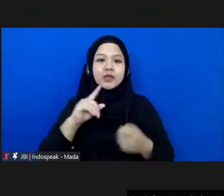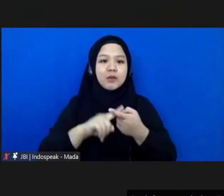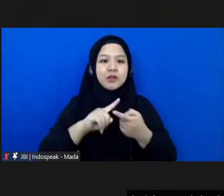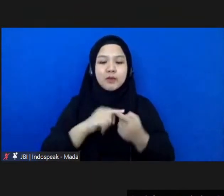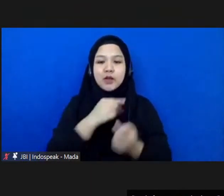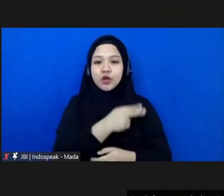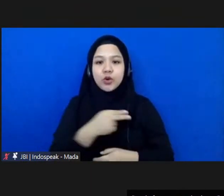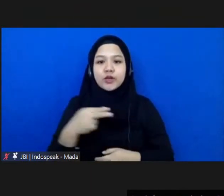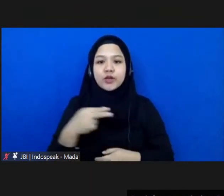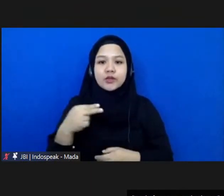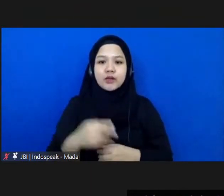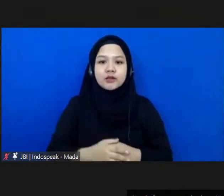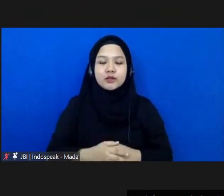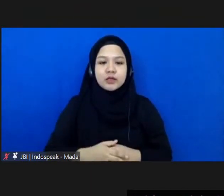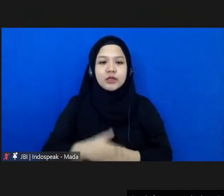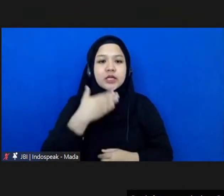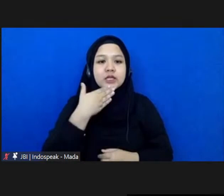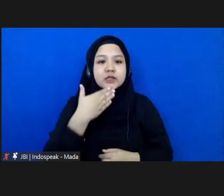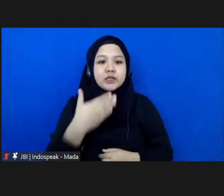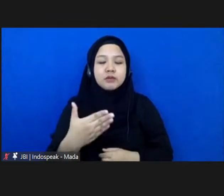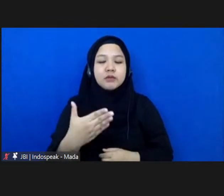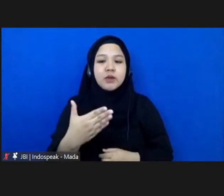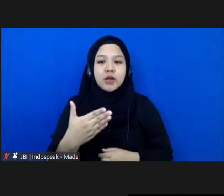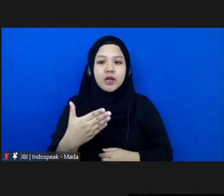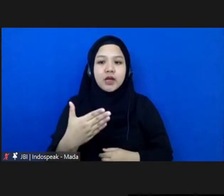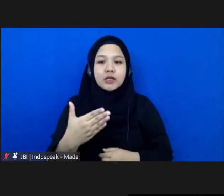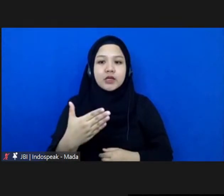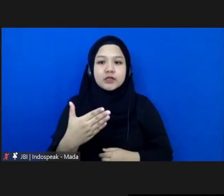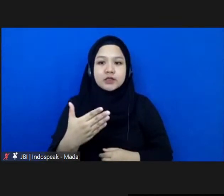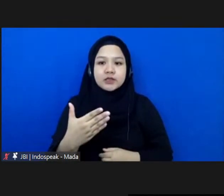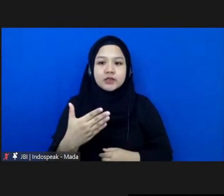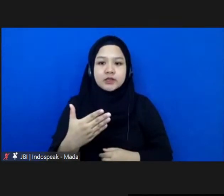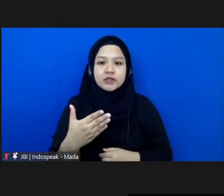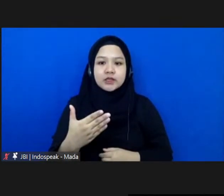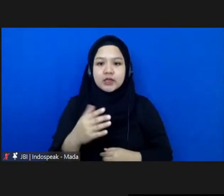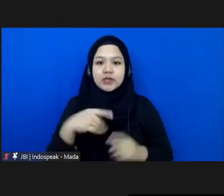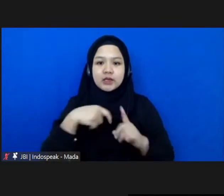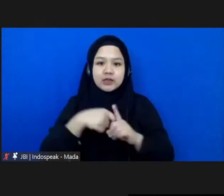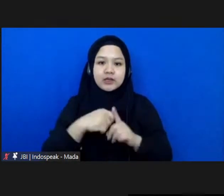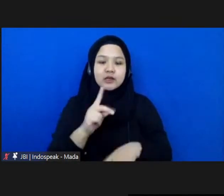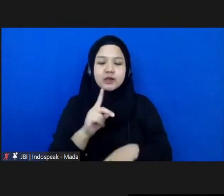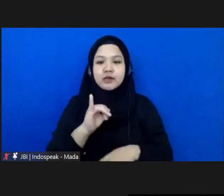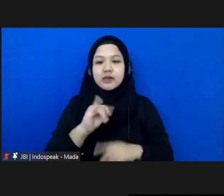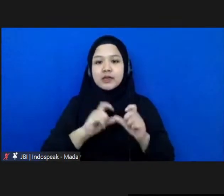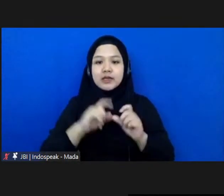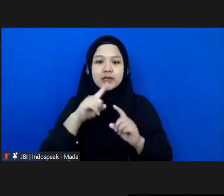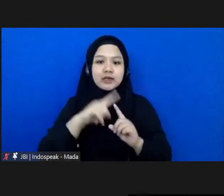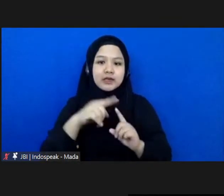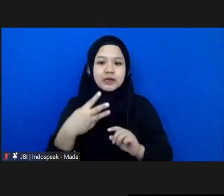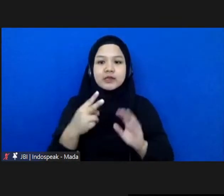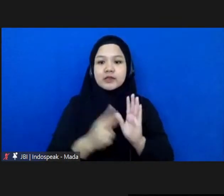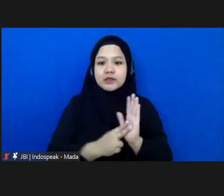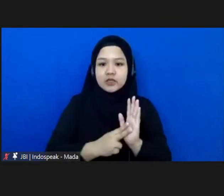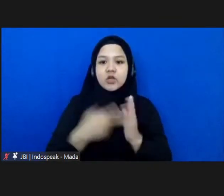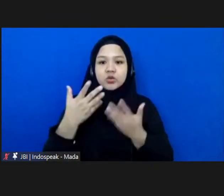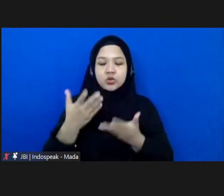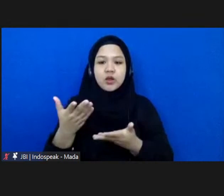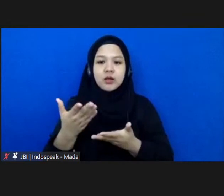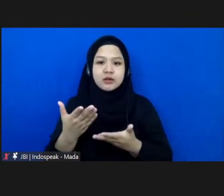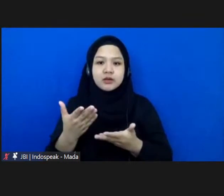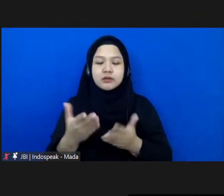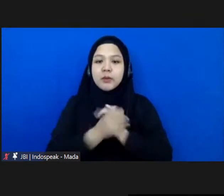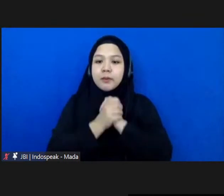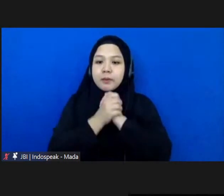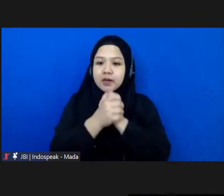you, Christine, for generous introduction, and also to the Indonesia update for giving excellent opportunity to